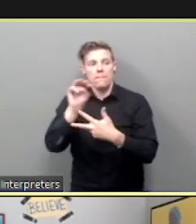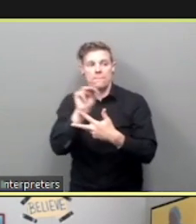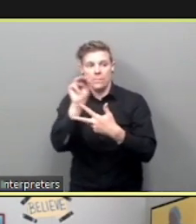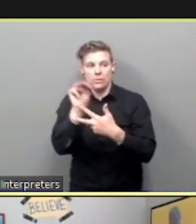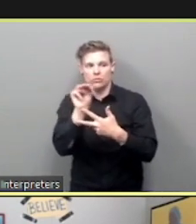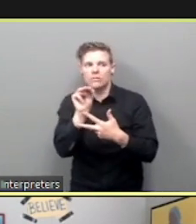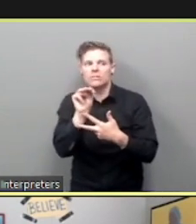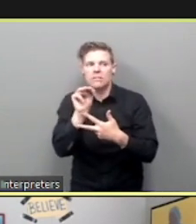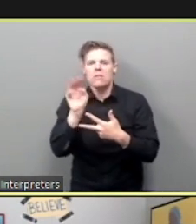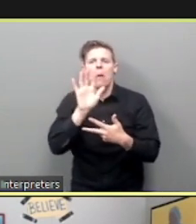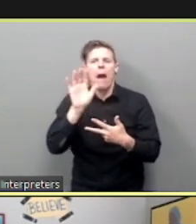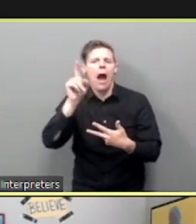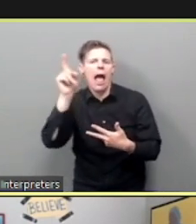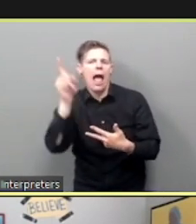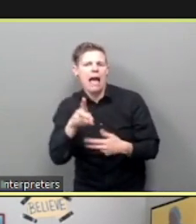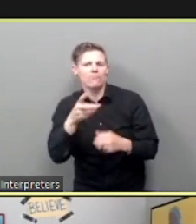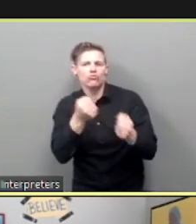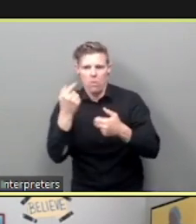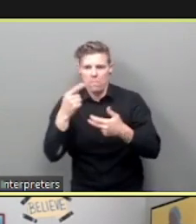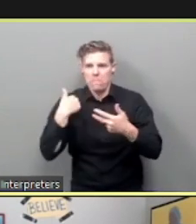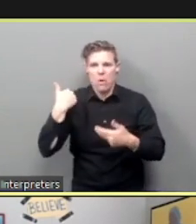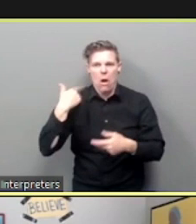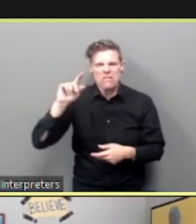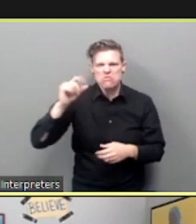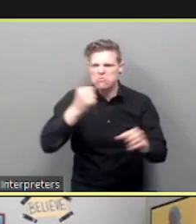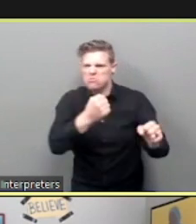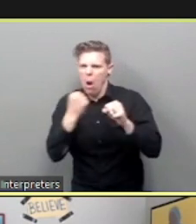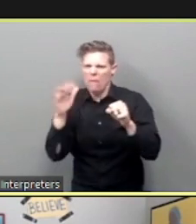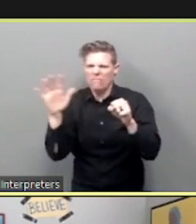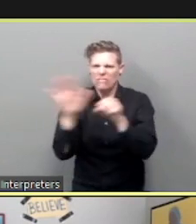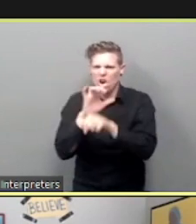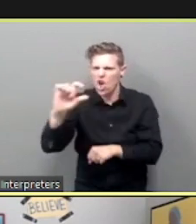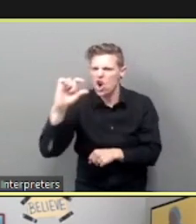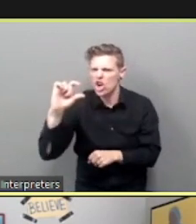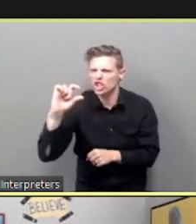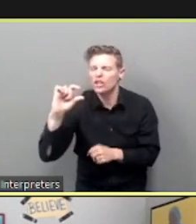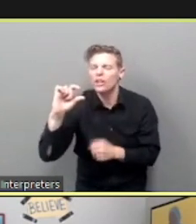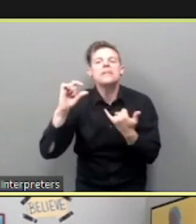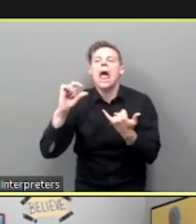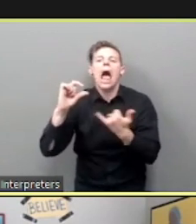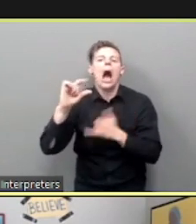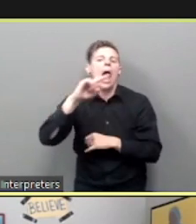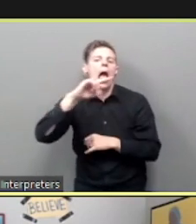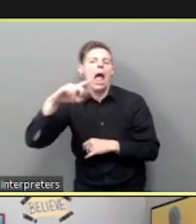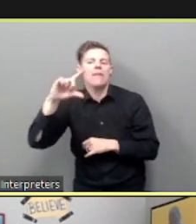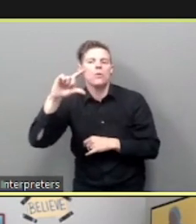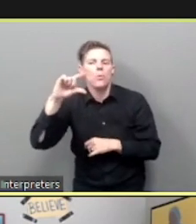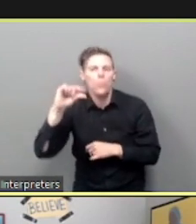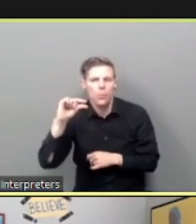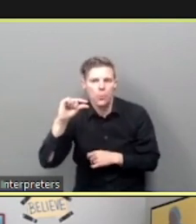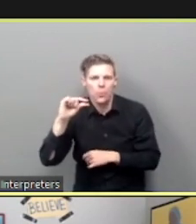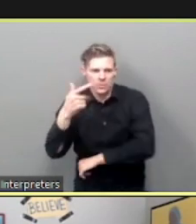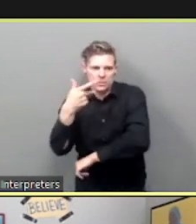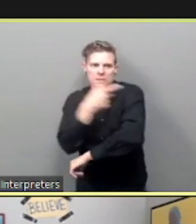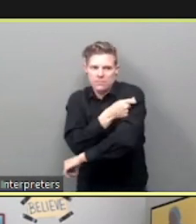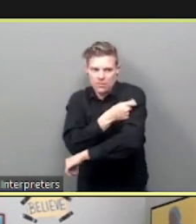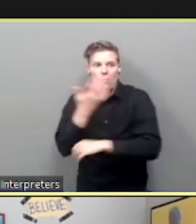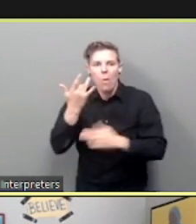know, but people who are immunocompromised, so remember that group way back when in August, people